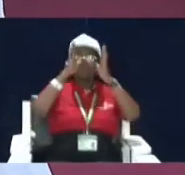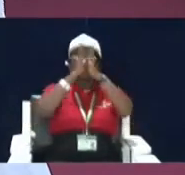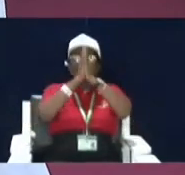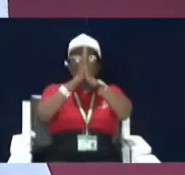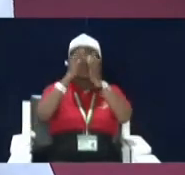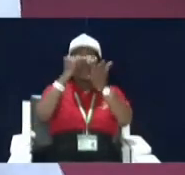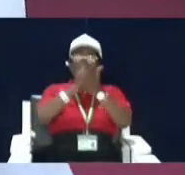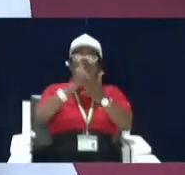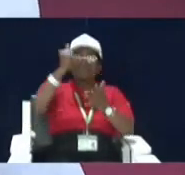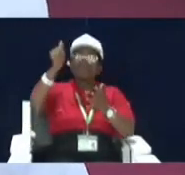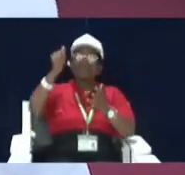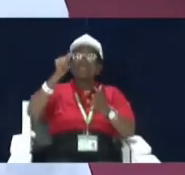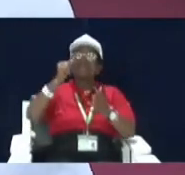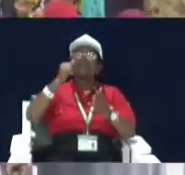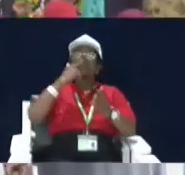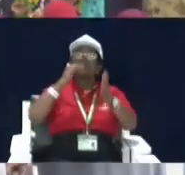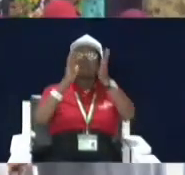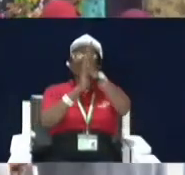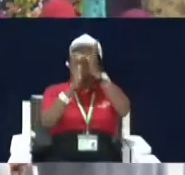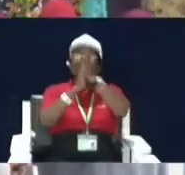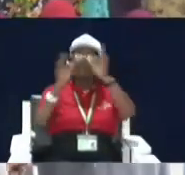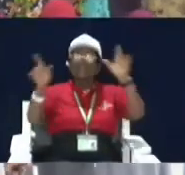Amen. Praise the Lord.